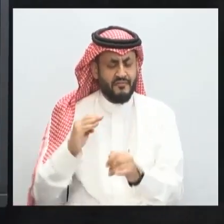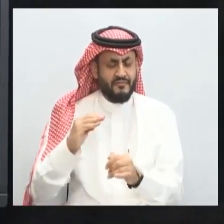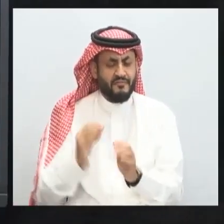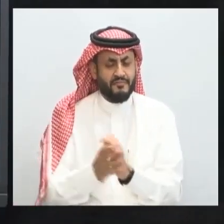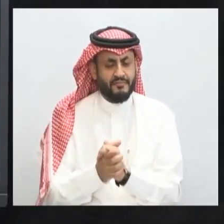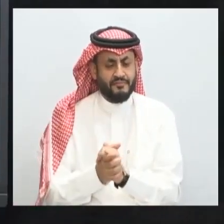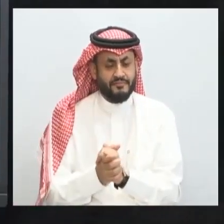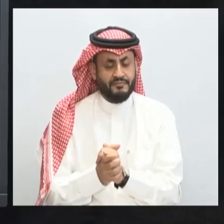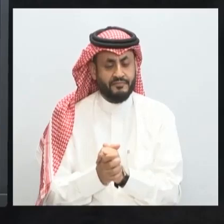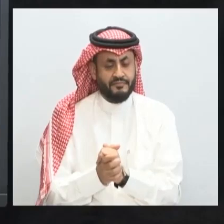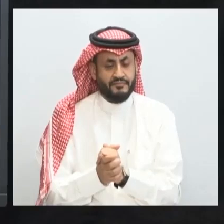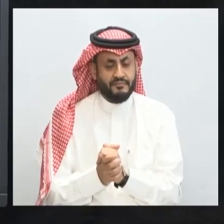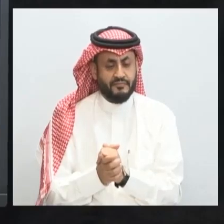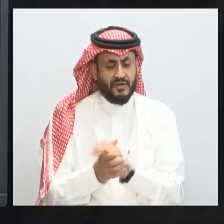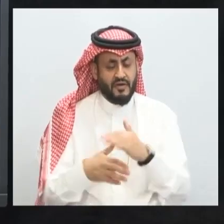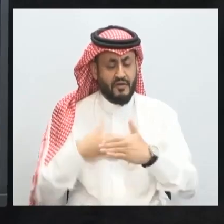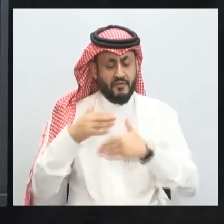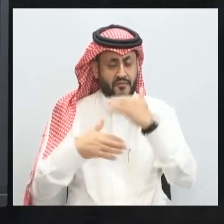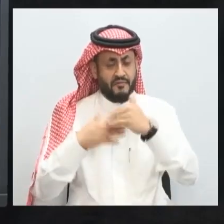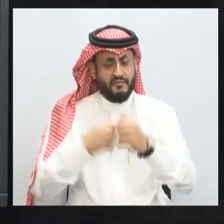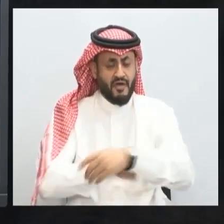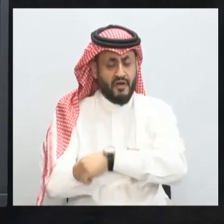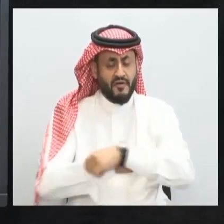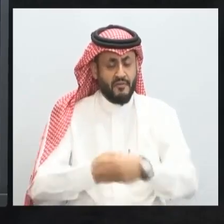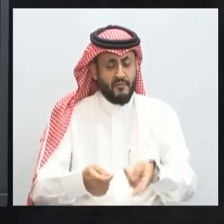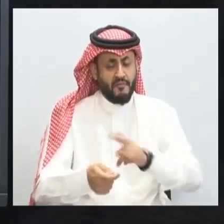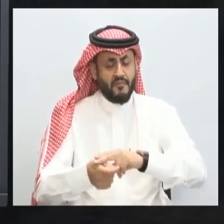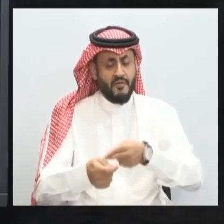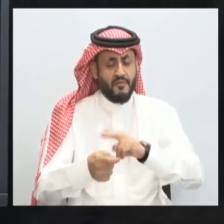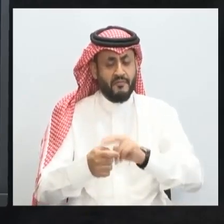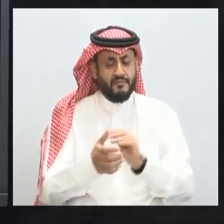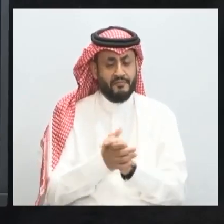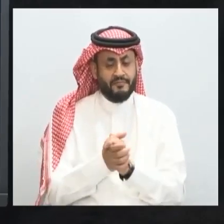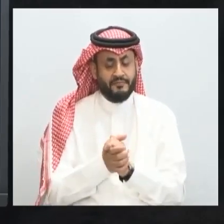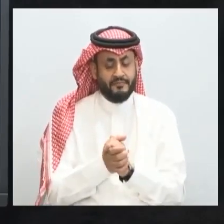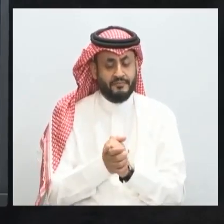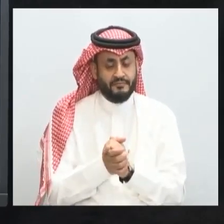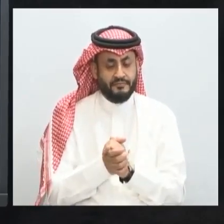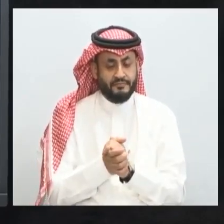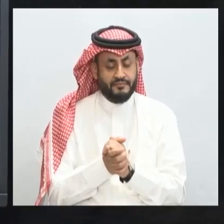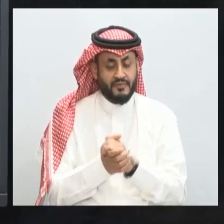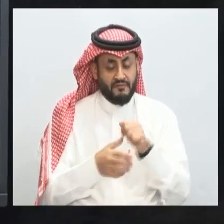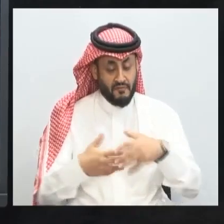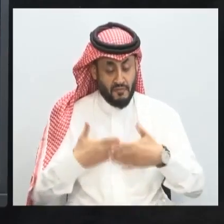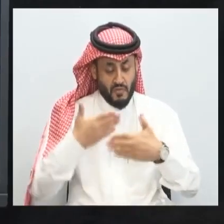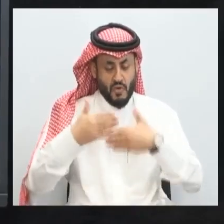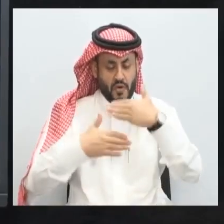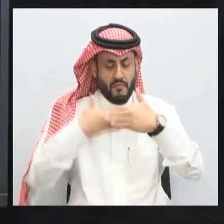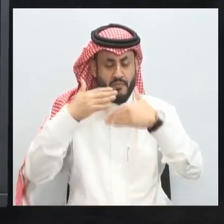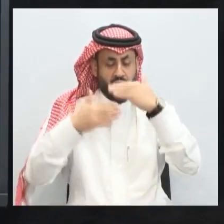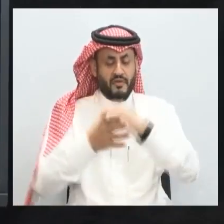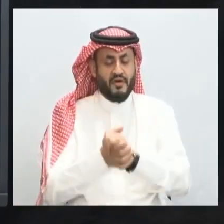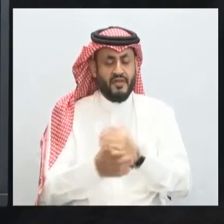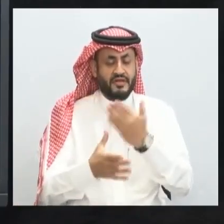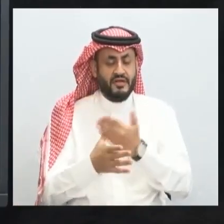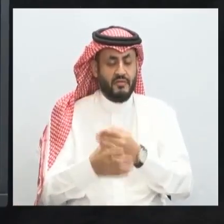this. Technology is improving and volunteers add more computing. So they are optimistic and they are also